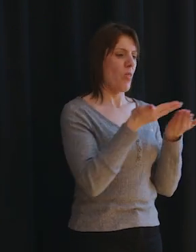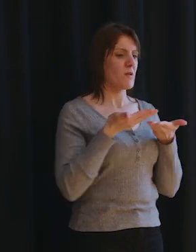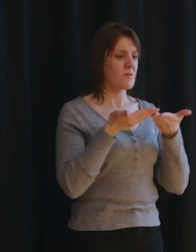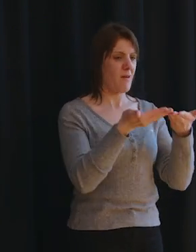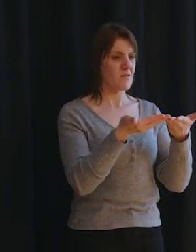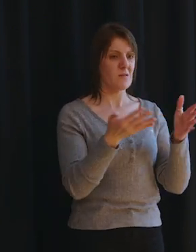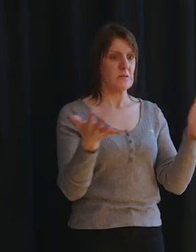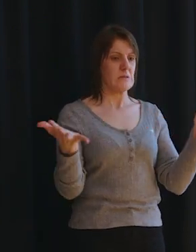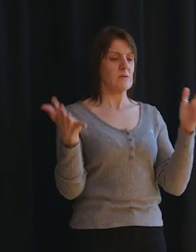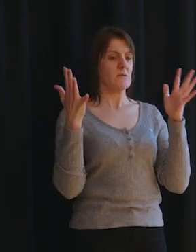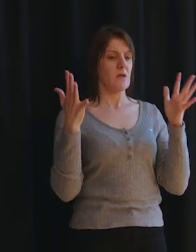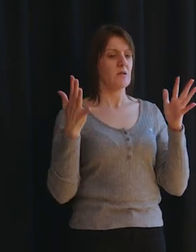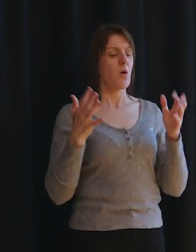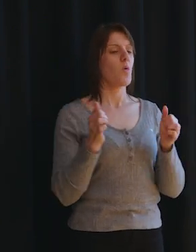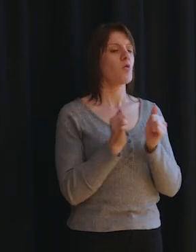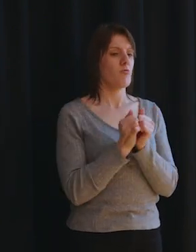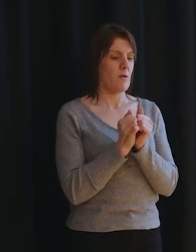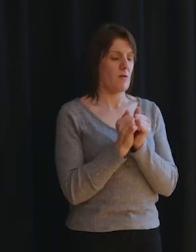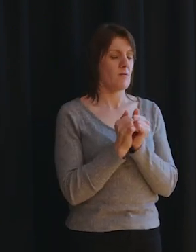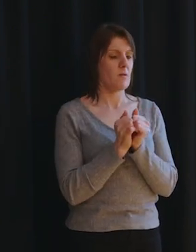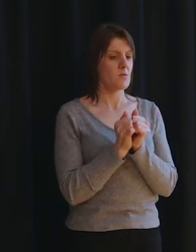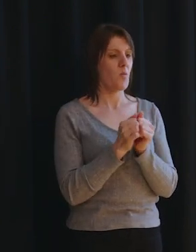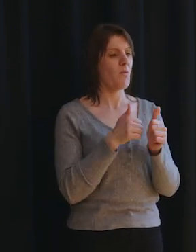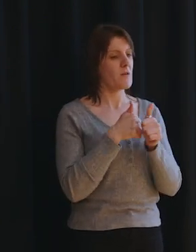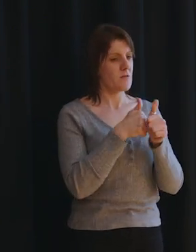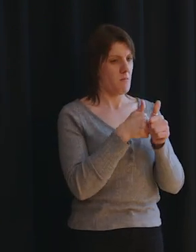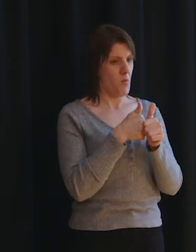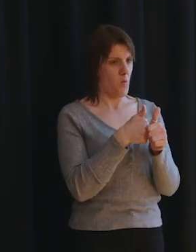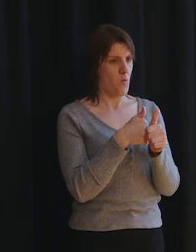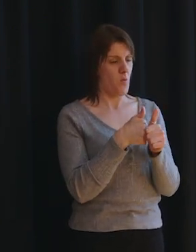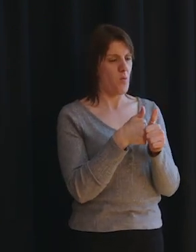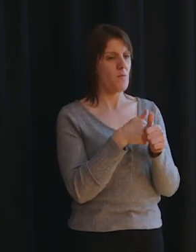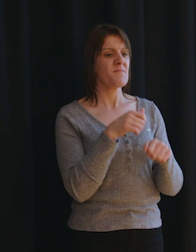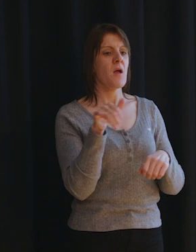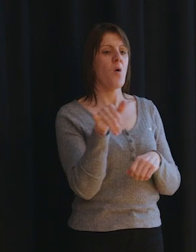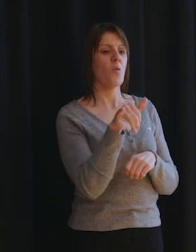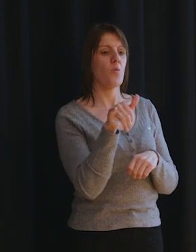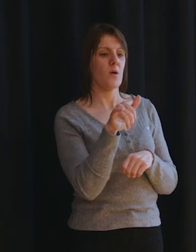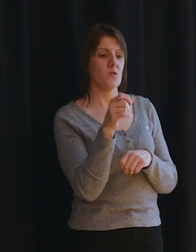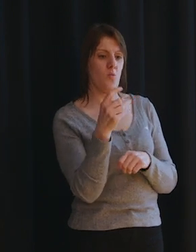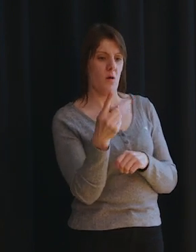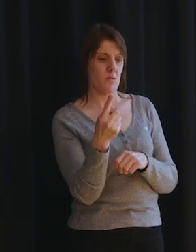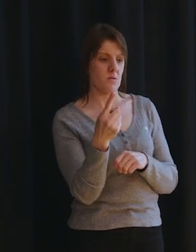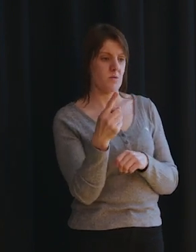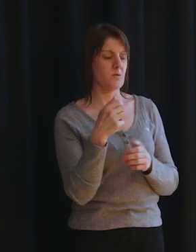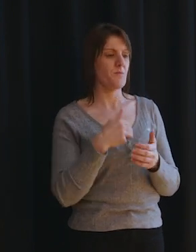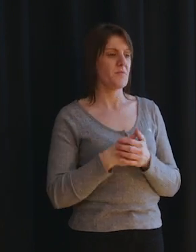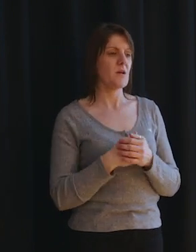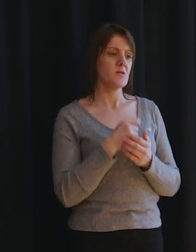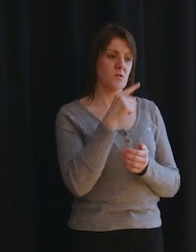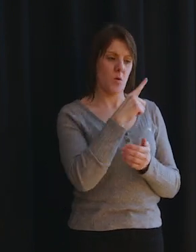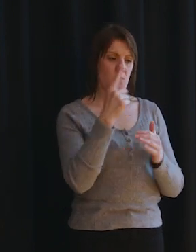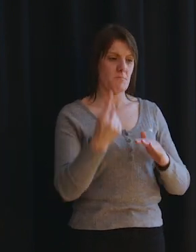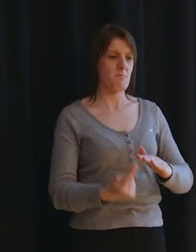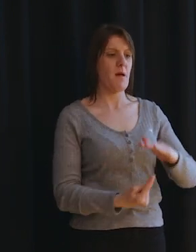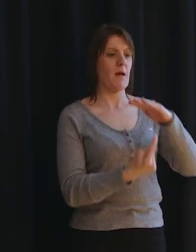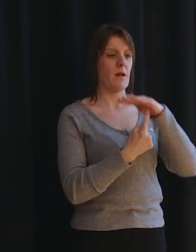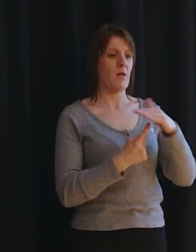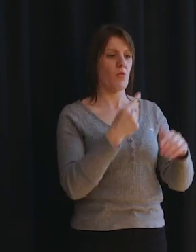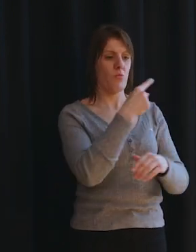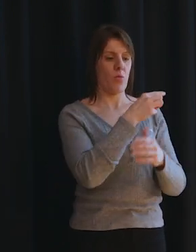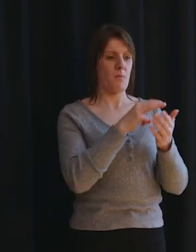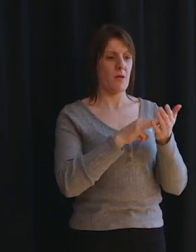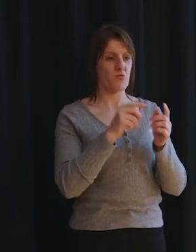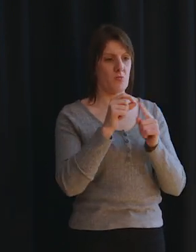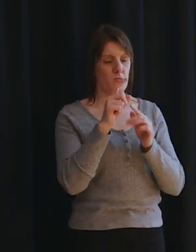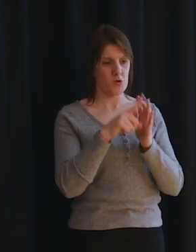agreement kind of taken the lead on support, so things come support sort of kind of comes from us primarily. So that's